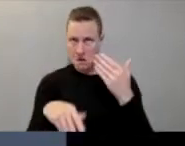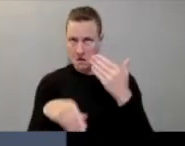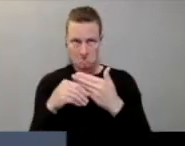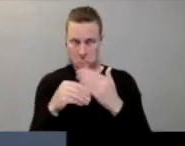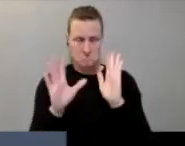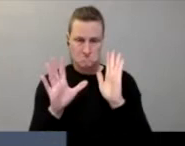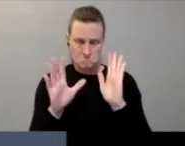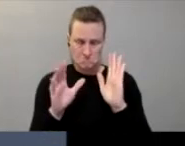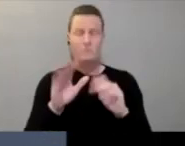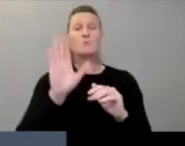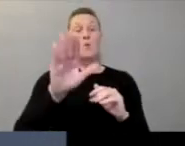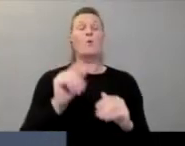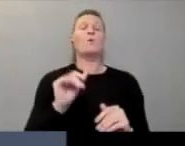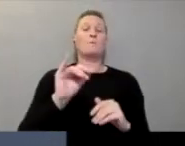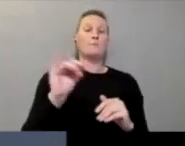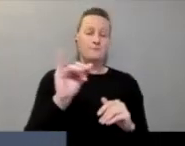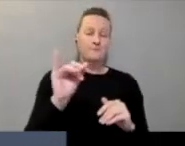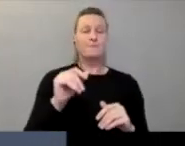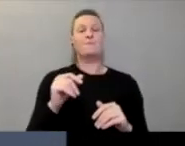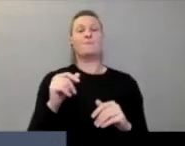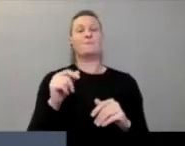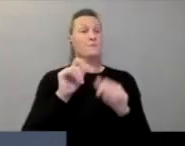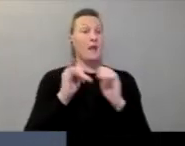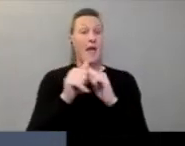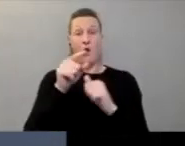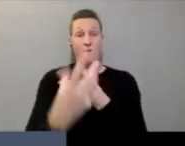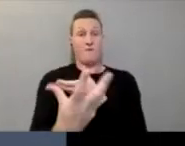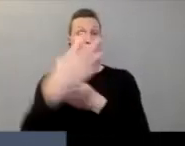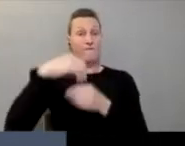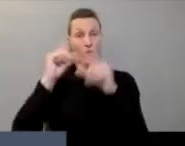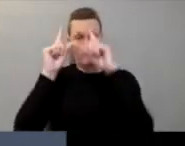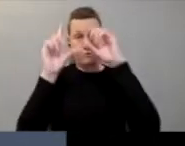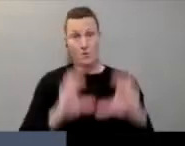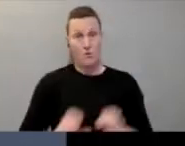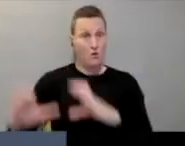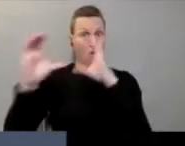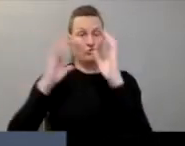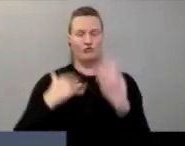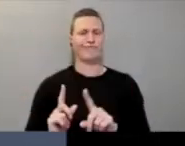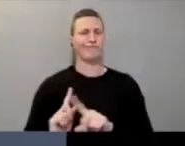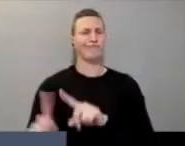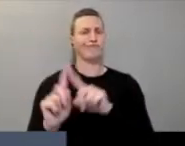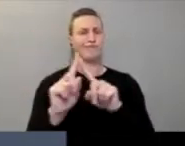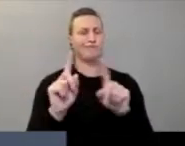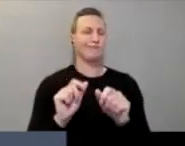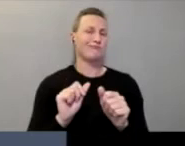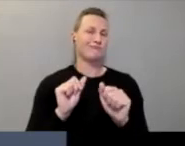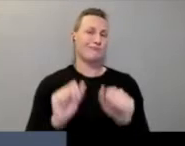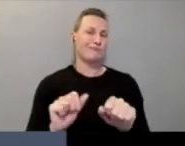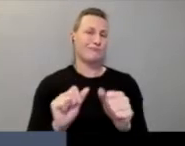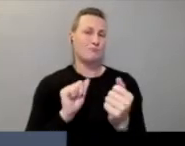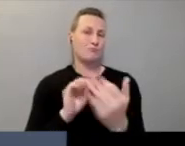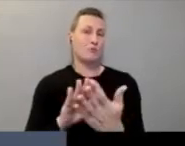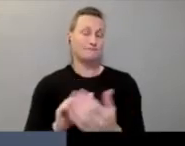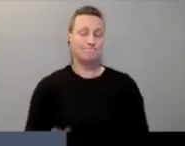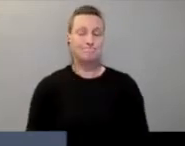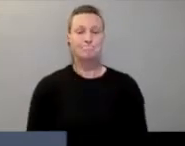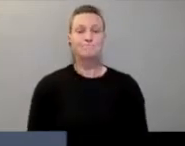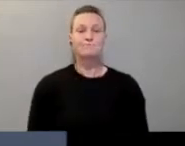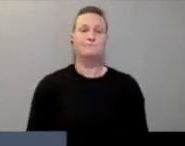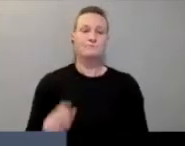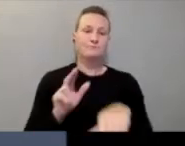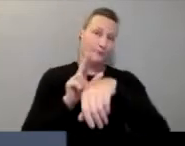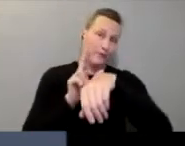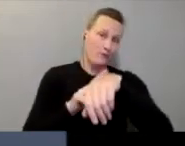So there's different ways that you can be involved in Nuit Blanche. One is obviously in an